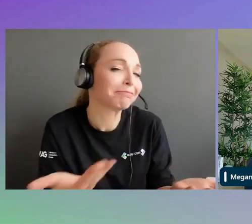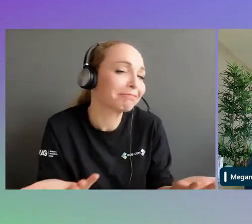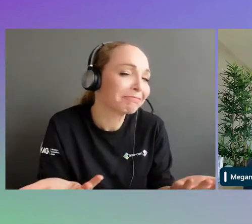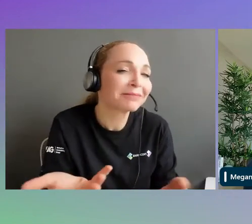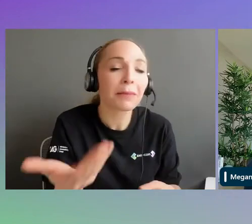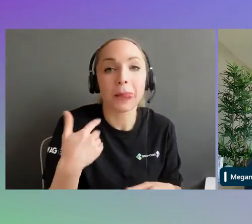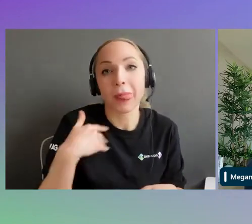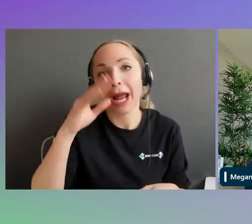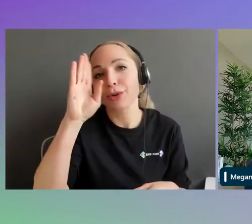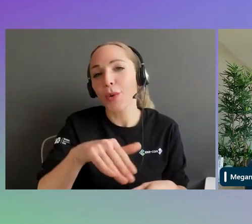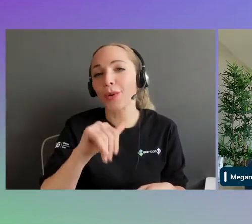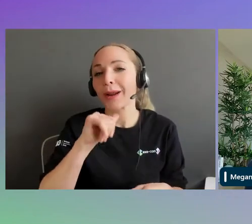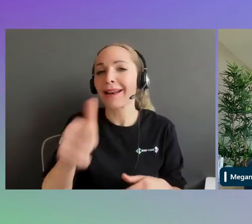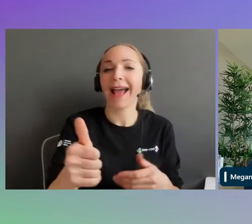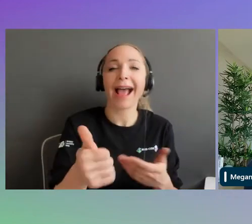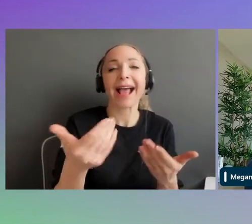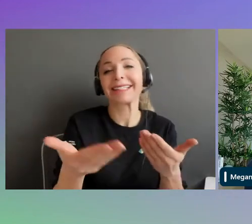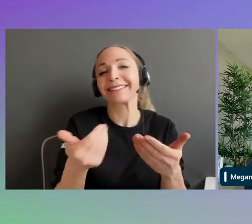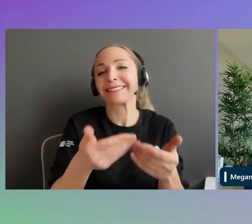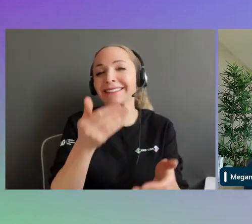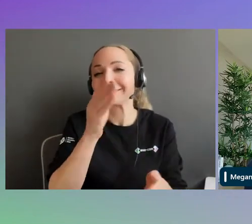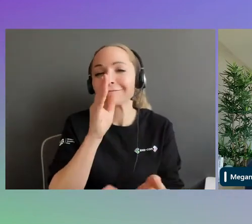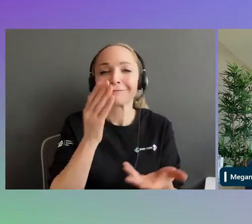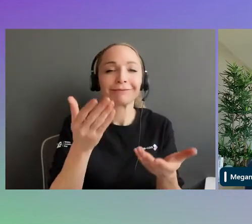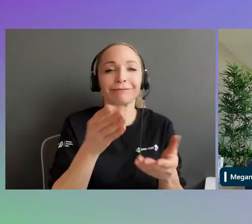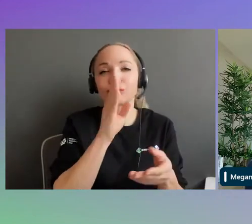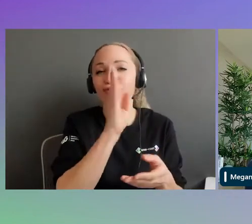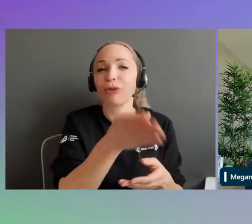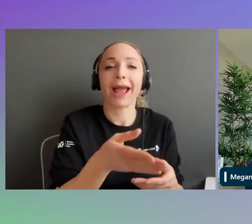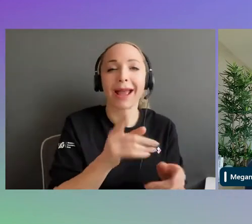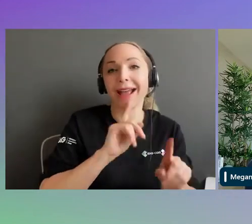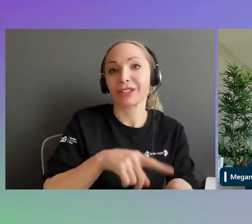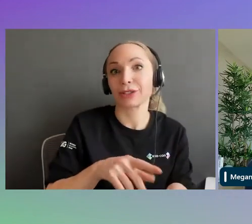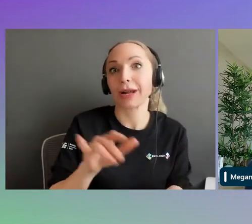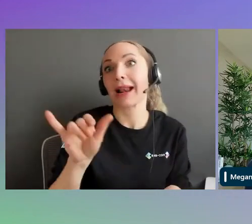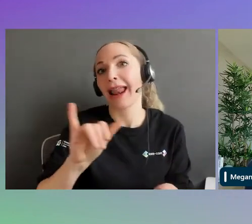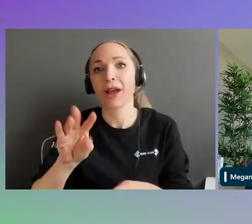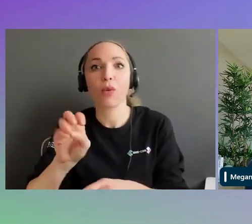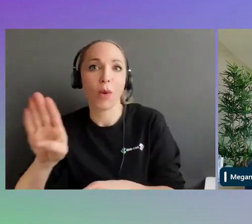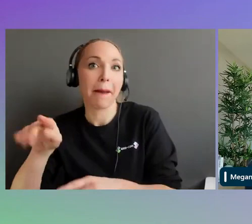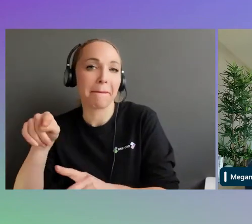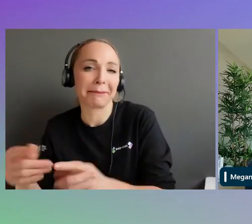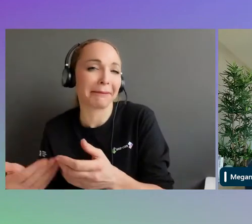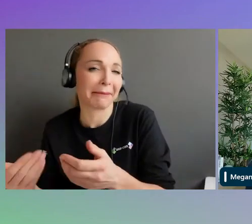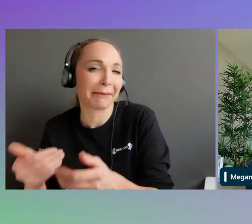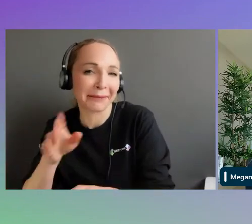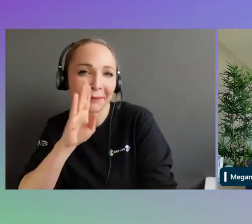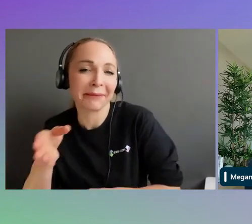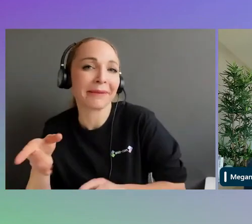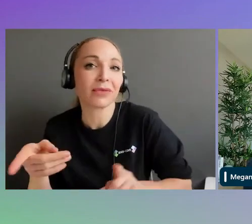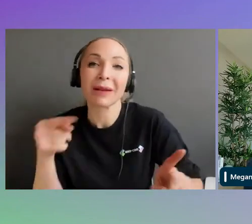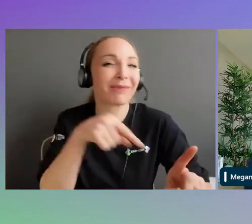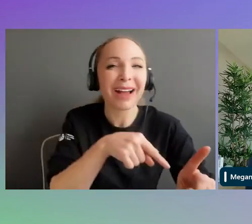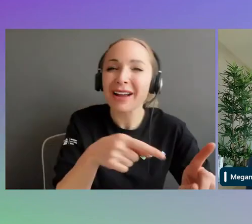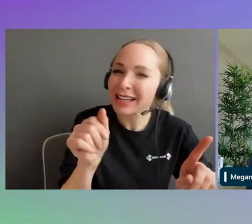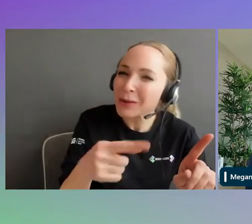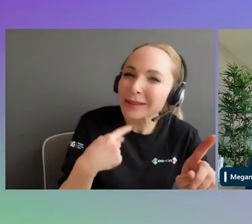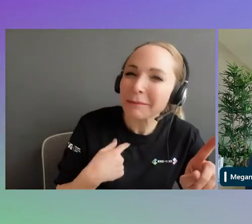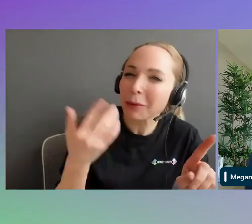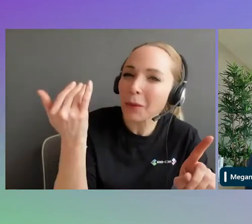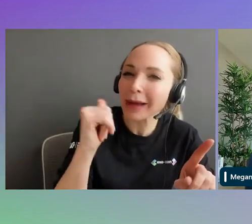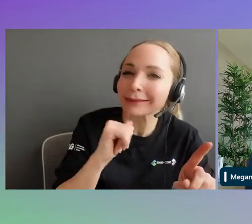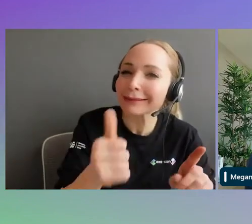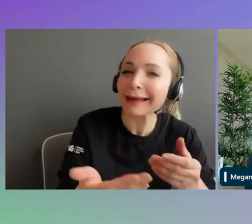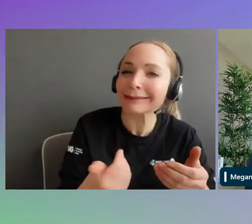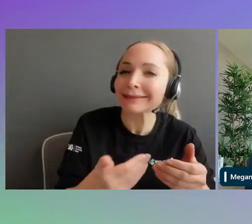of an answer as we have for web, but maybe you can speak to a little bit about why that's not as quite of a straightforward answer. Yeah.